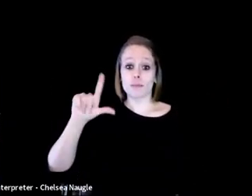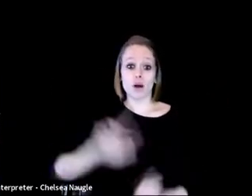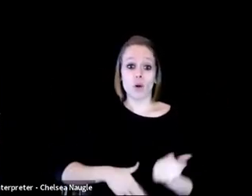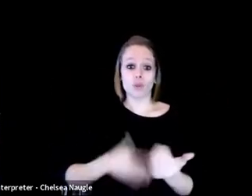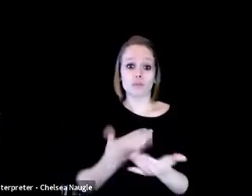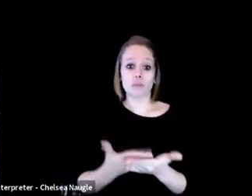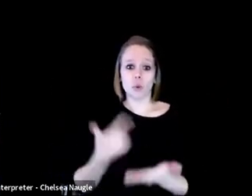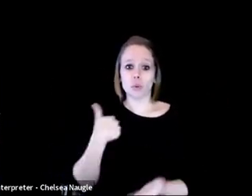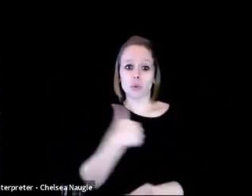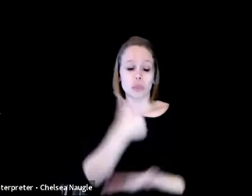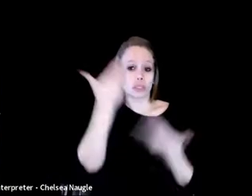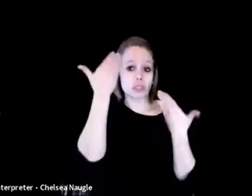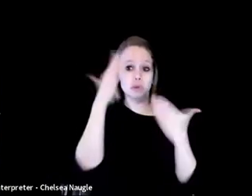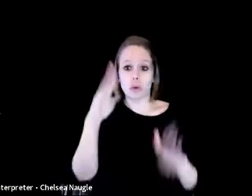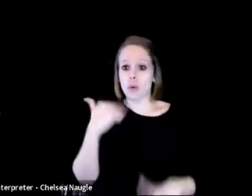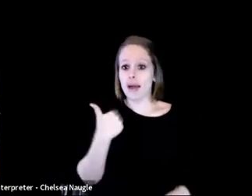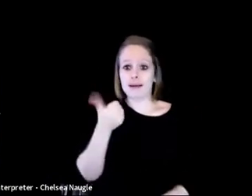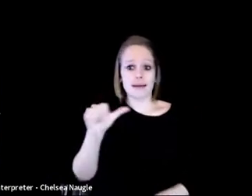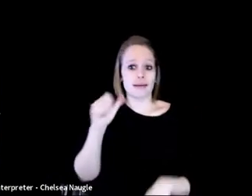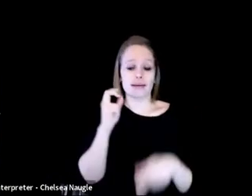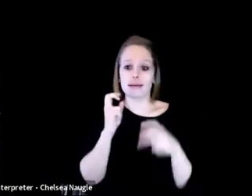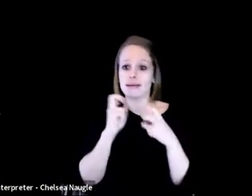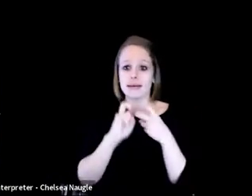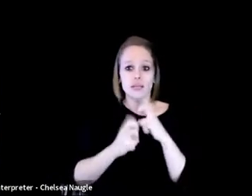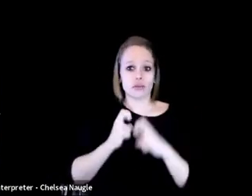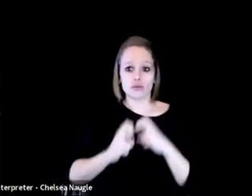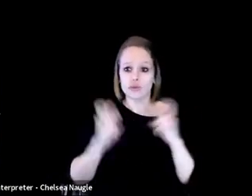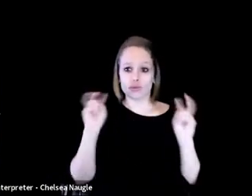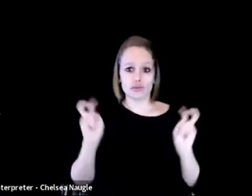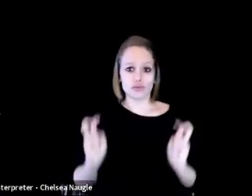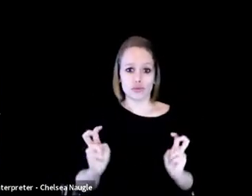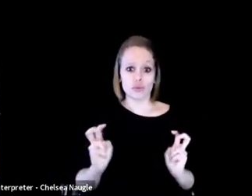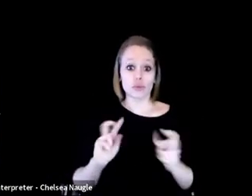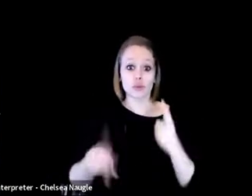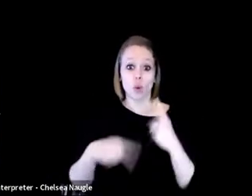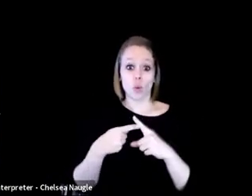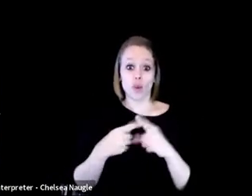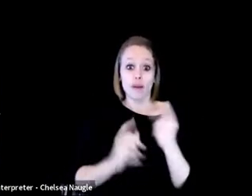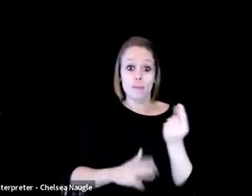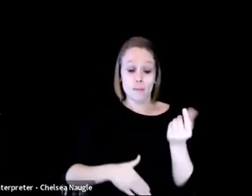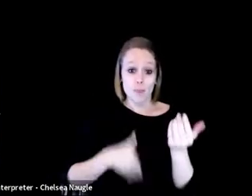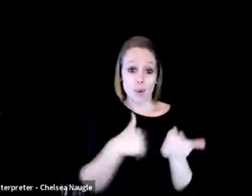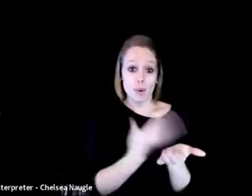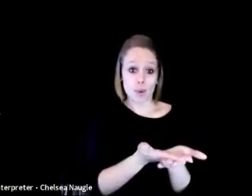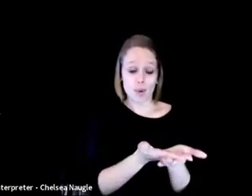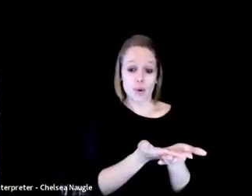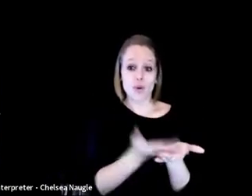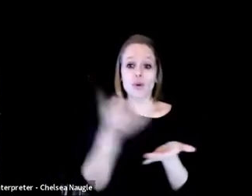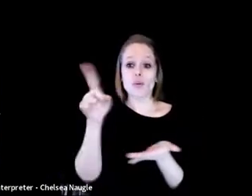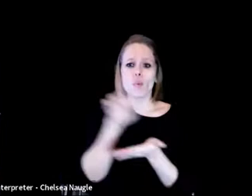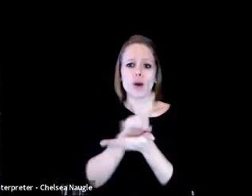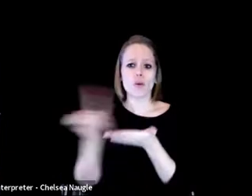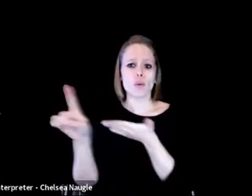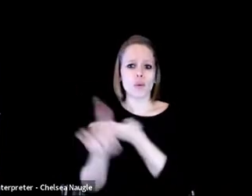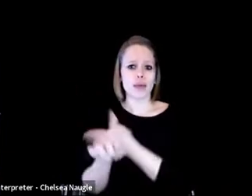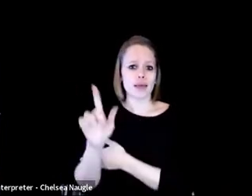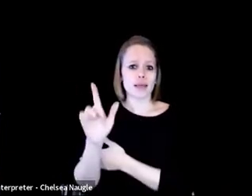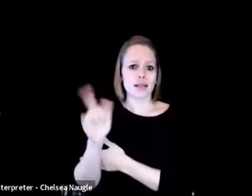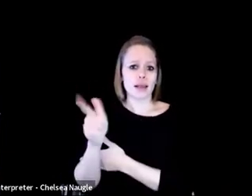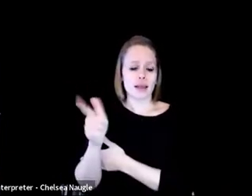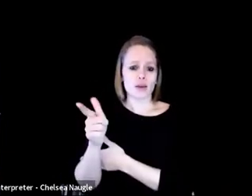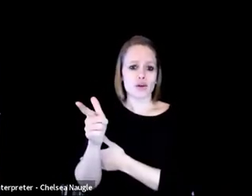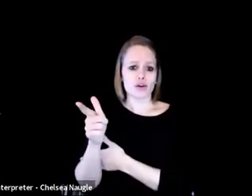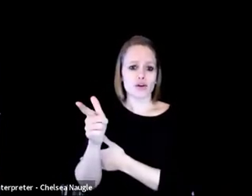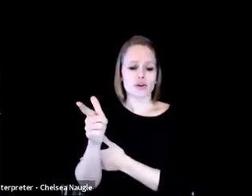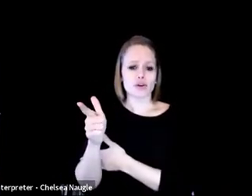know he had any issues. So when he was born, about a week later, they said,